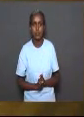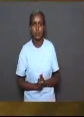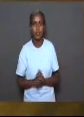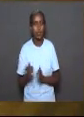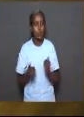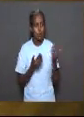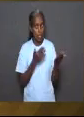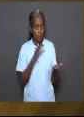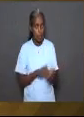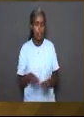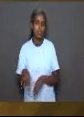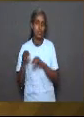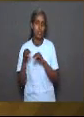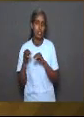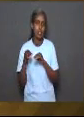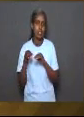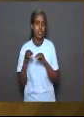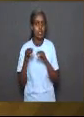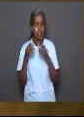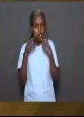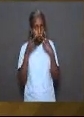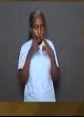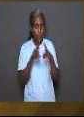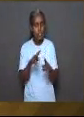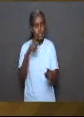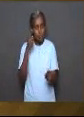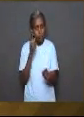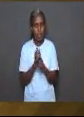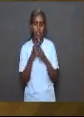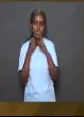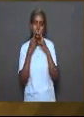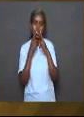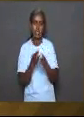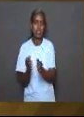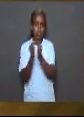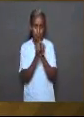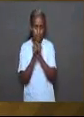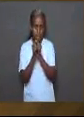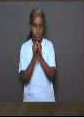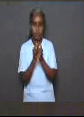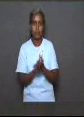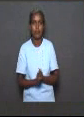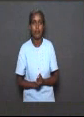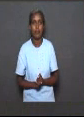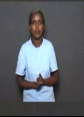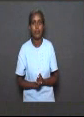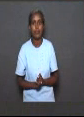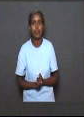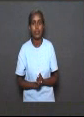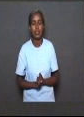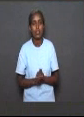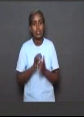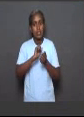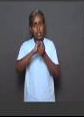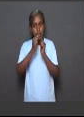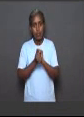Welcome back, students. Let us look at the correct answers together. The inverse